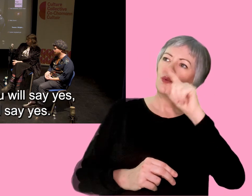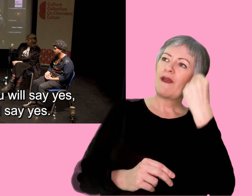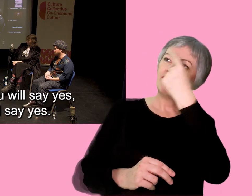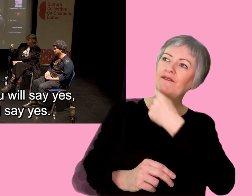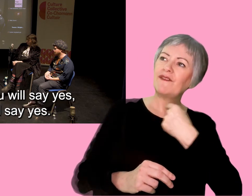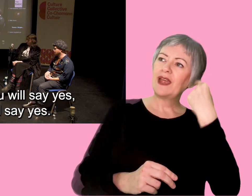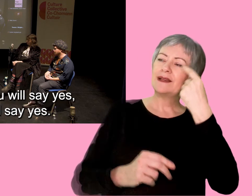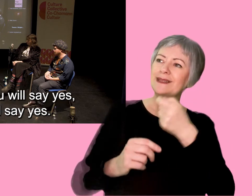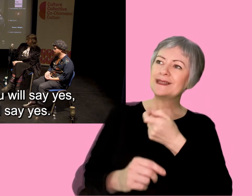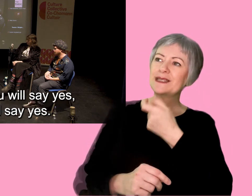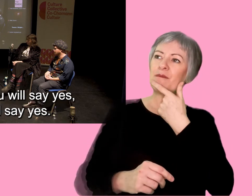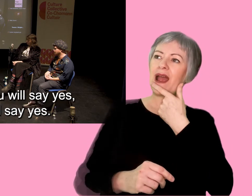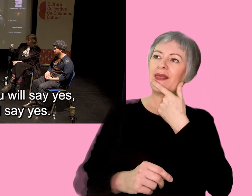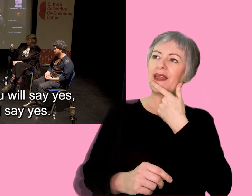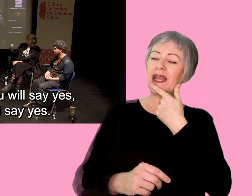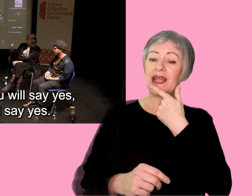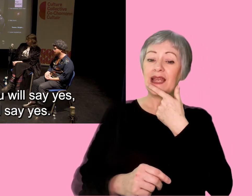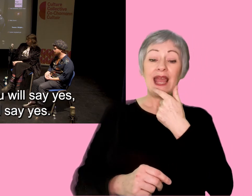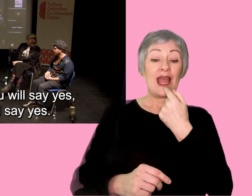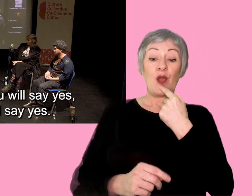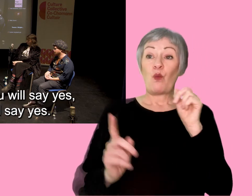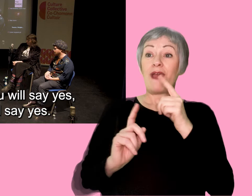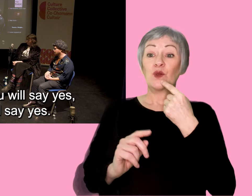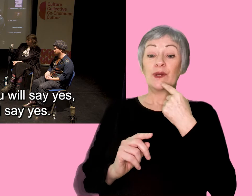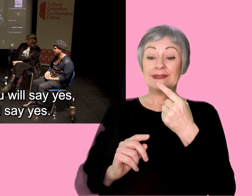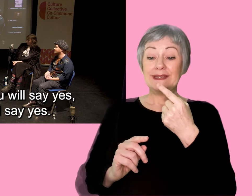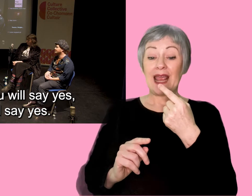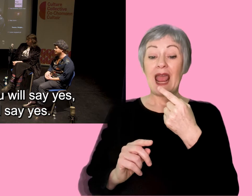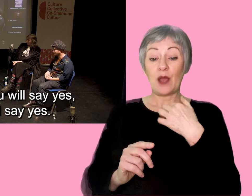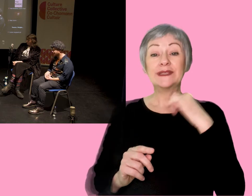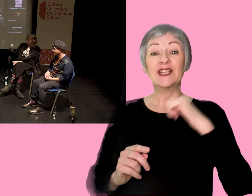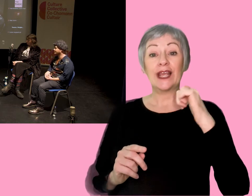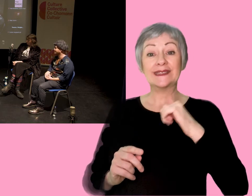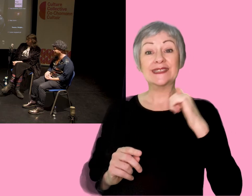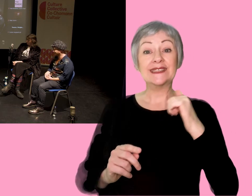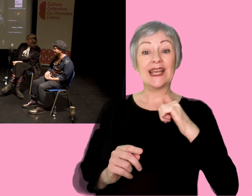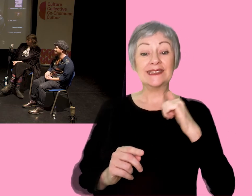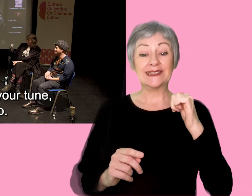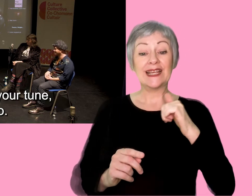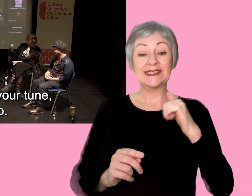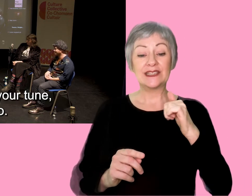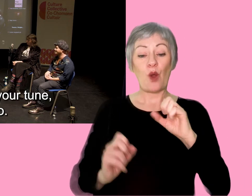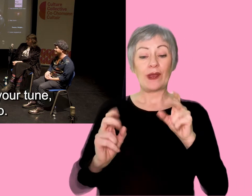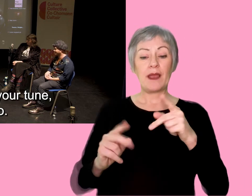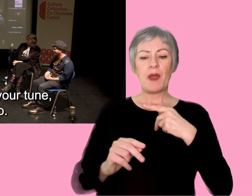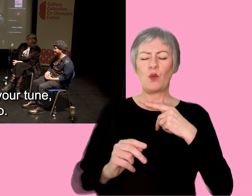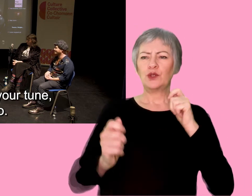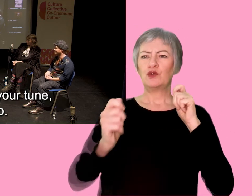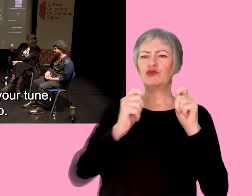face is smiling, I will say yes. Whatever you say, I will say yes, okay. But when